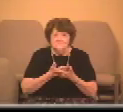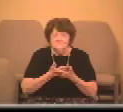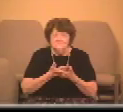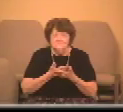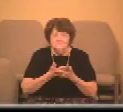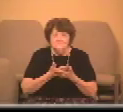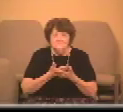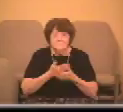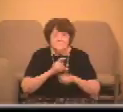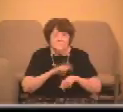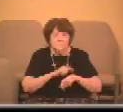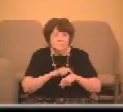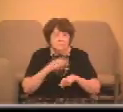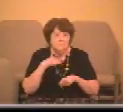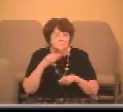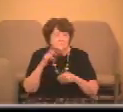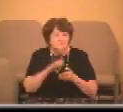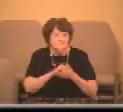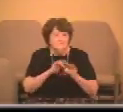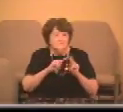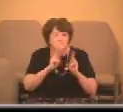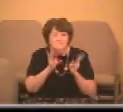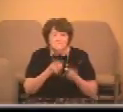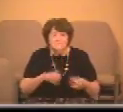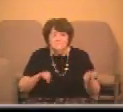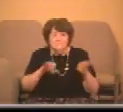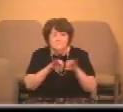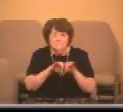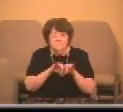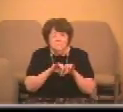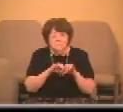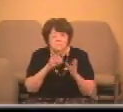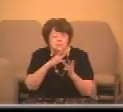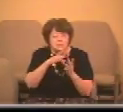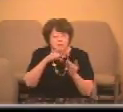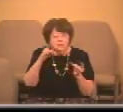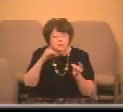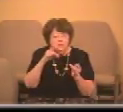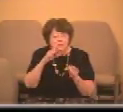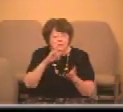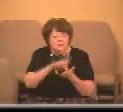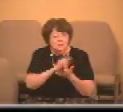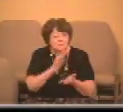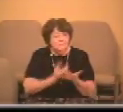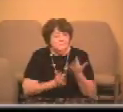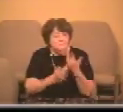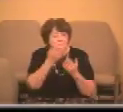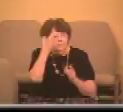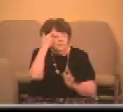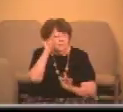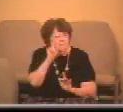Moments like this are critical to a spirit that's on fire for you.